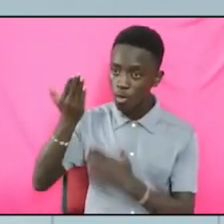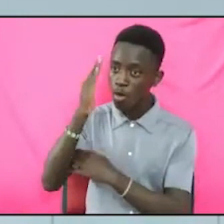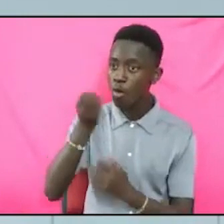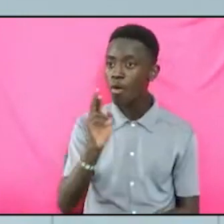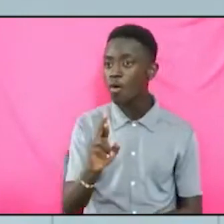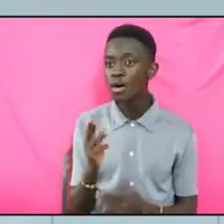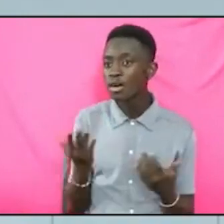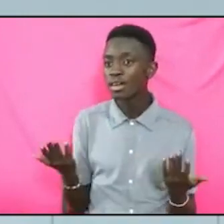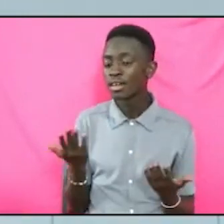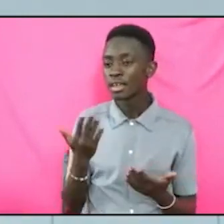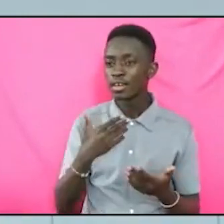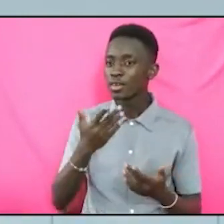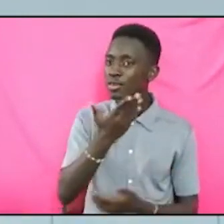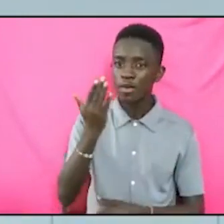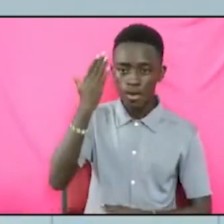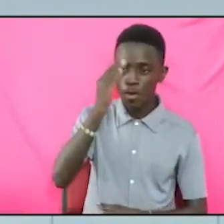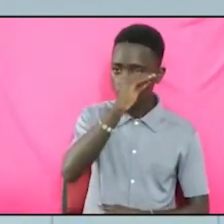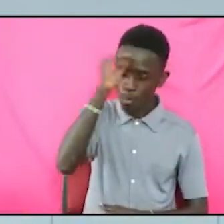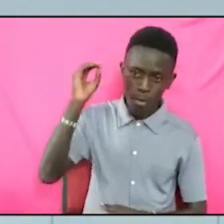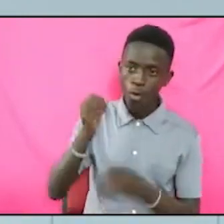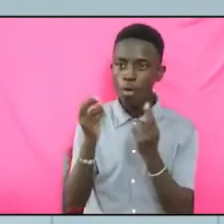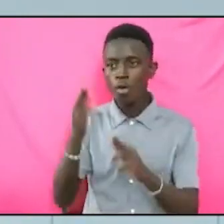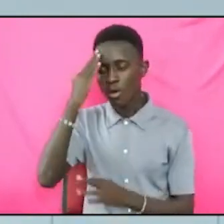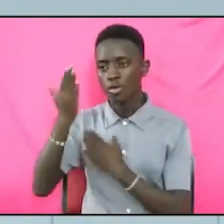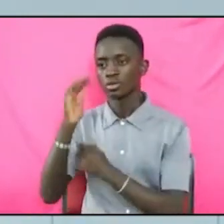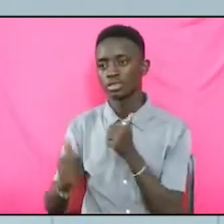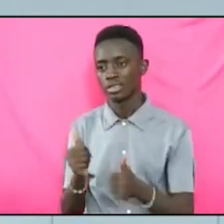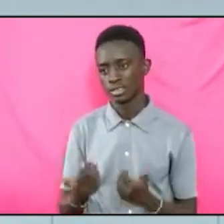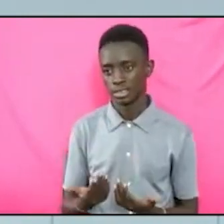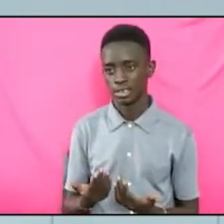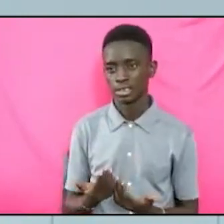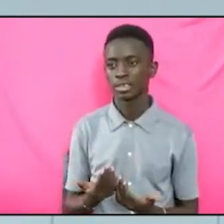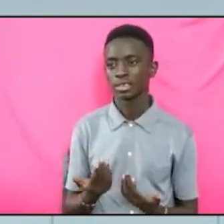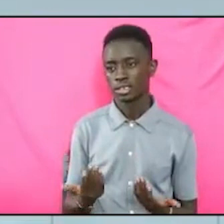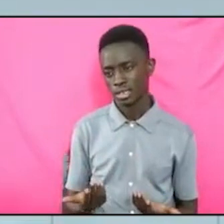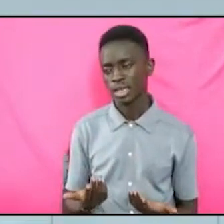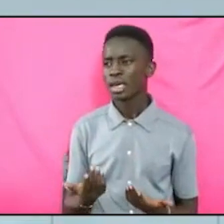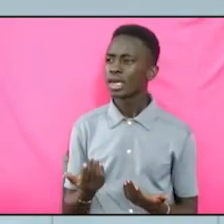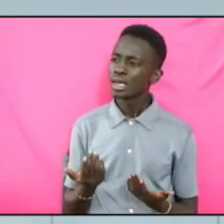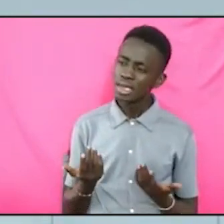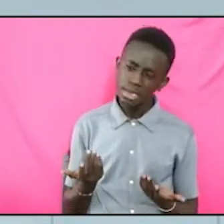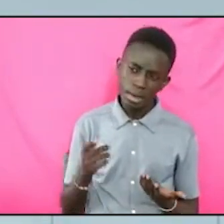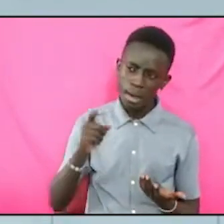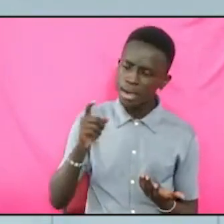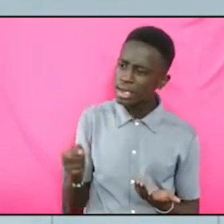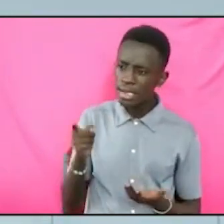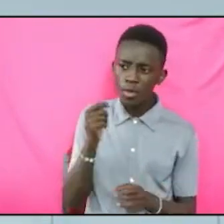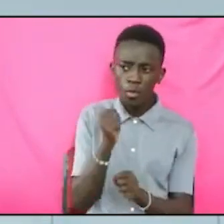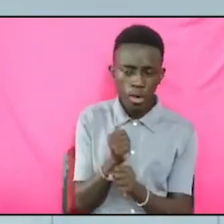You cannot be a sheep in the family of God and still have God-like characteristics. It doesn't work. It doesn't